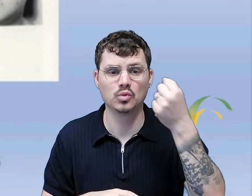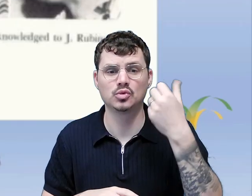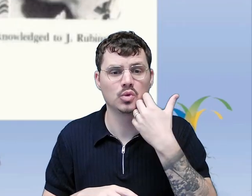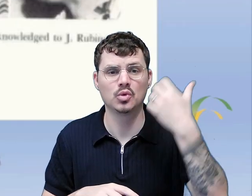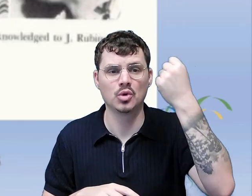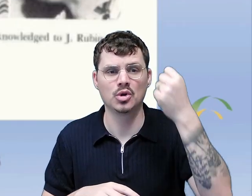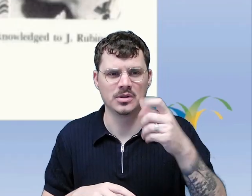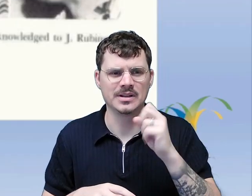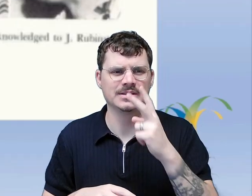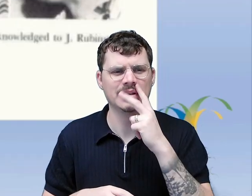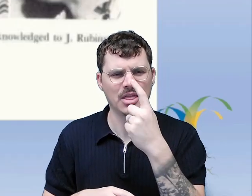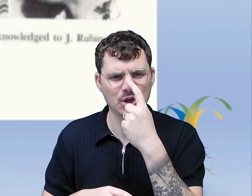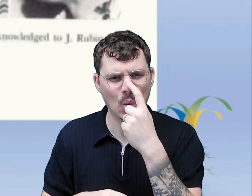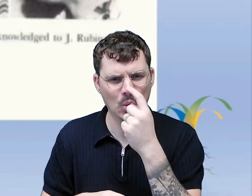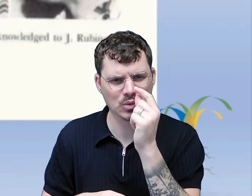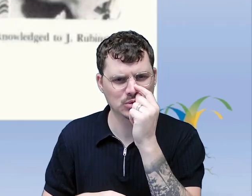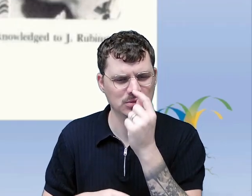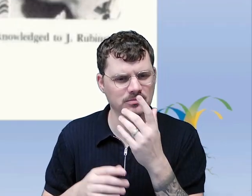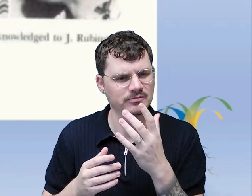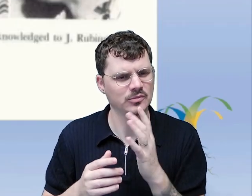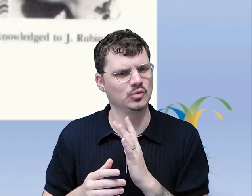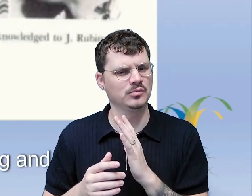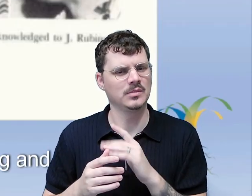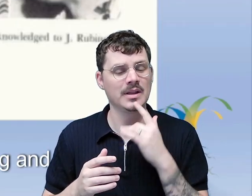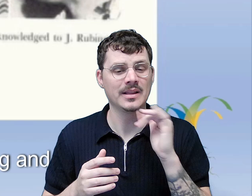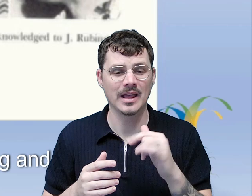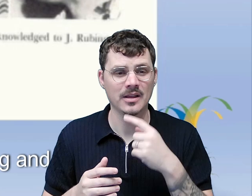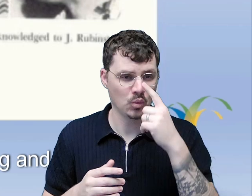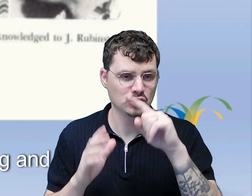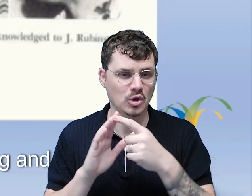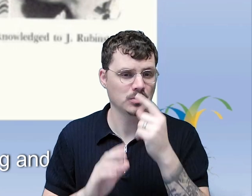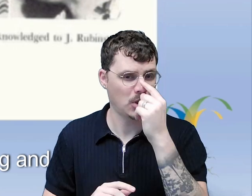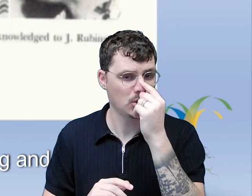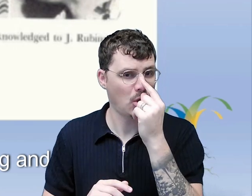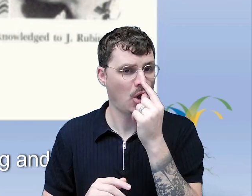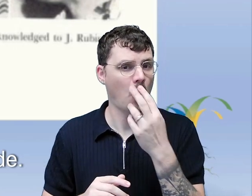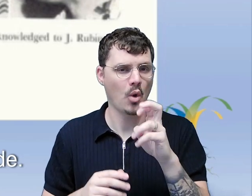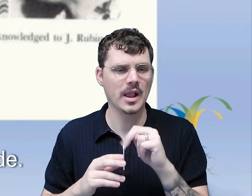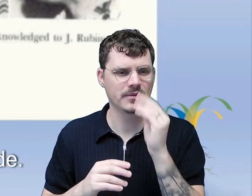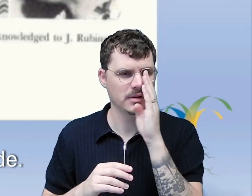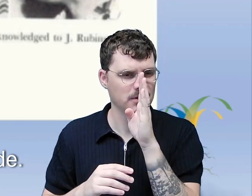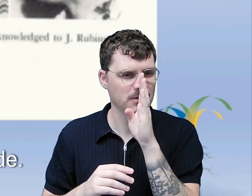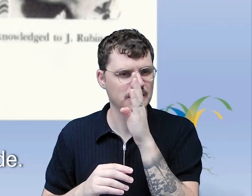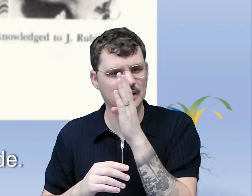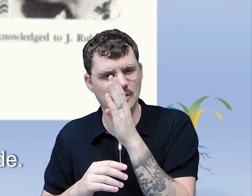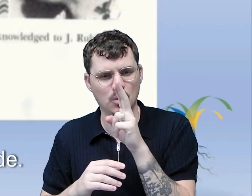age, particularly this really cool nose. Often the cool nose gets very long and sometimes even tilts to one